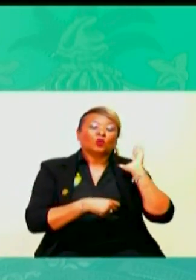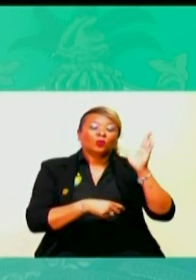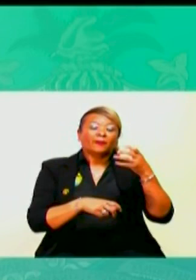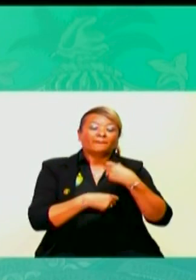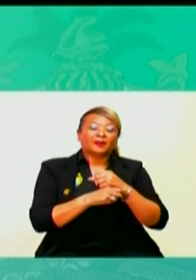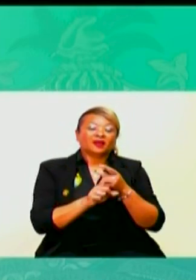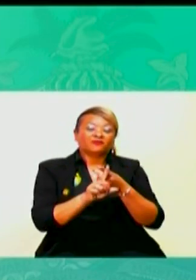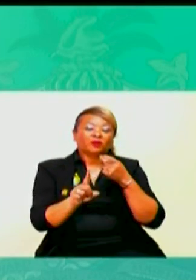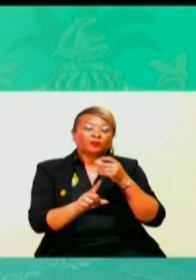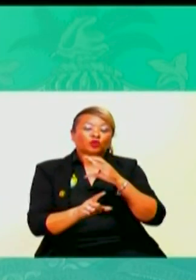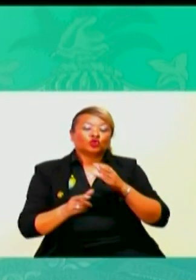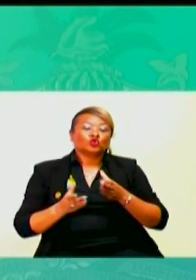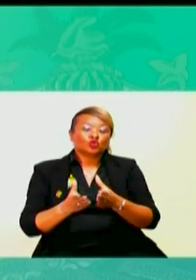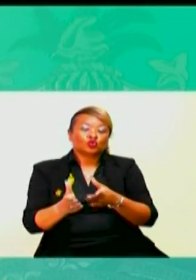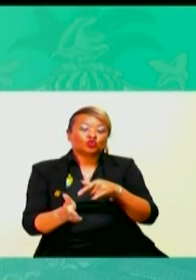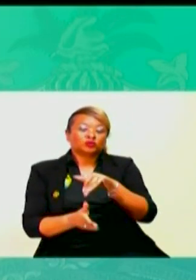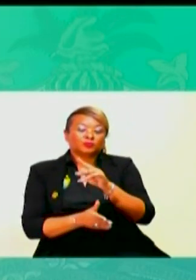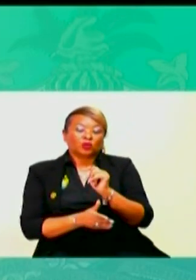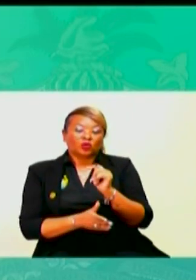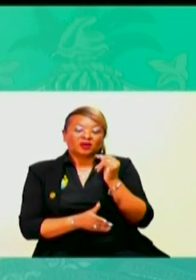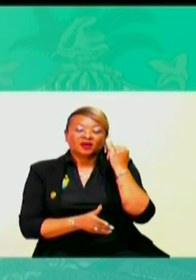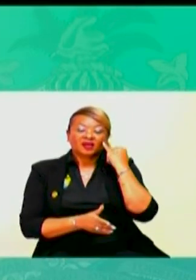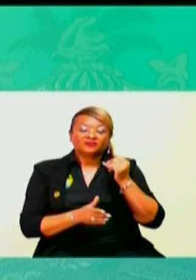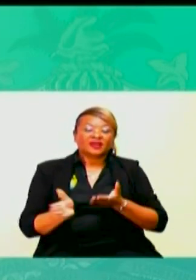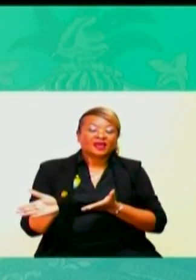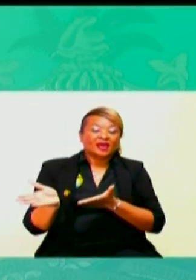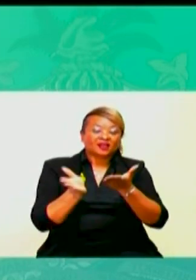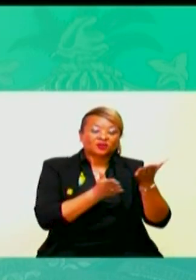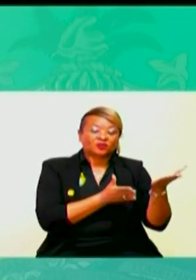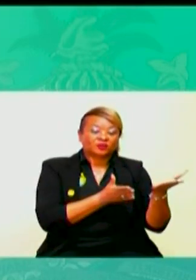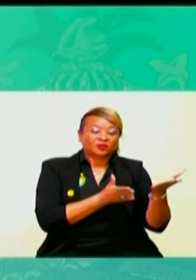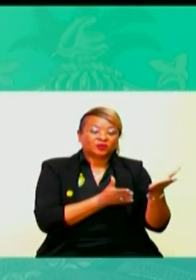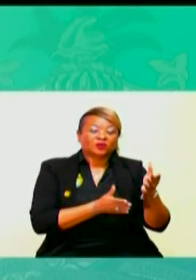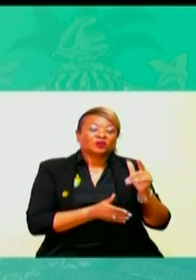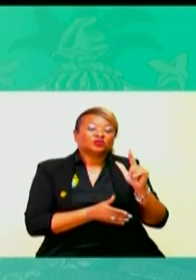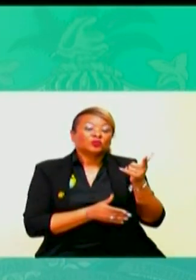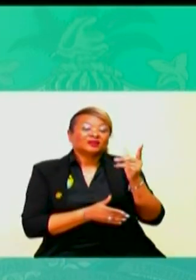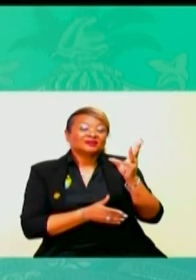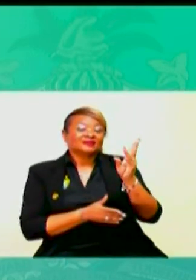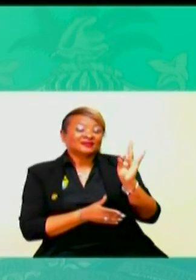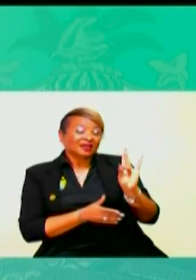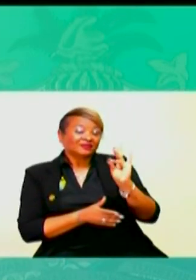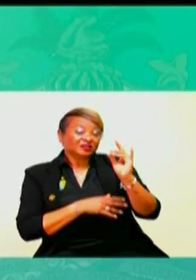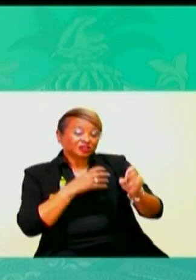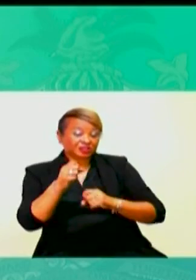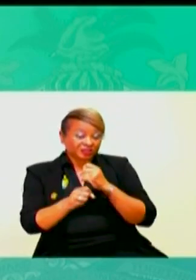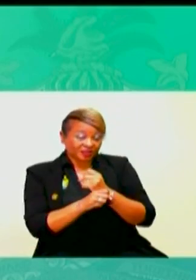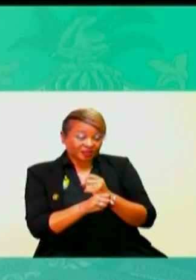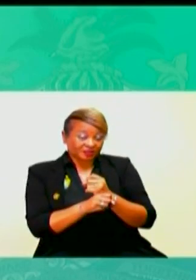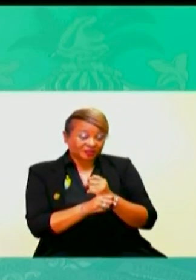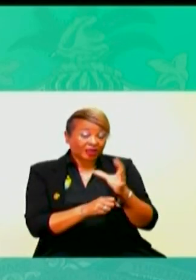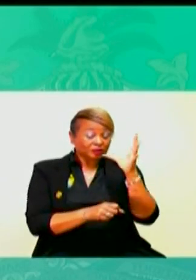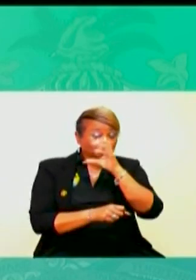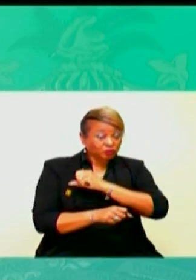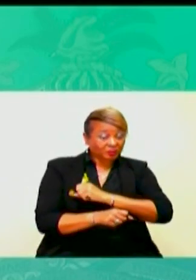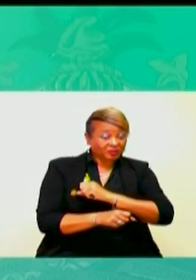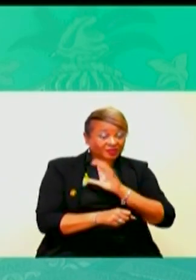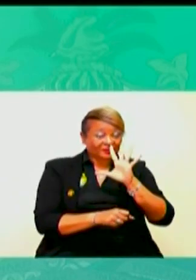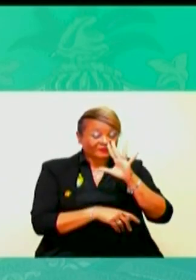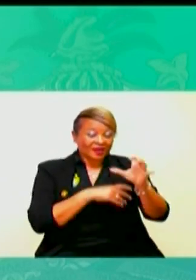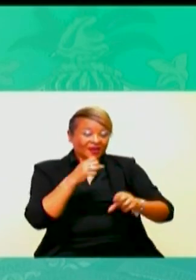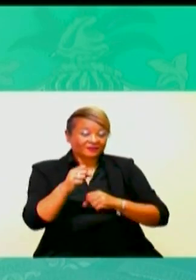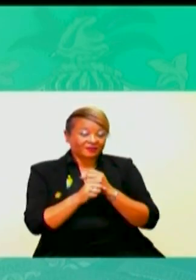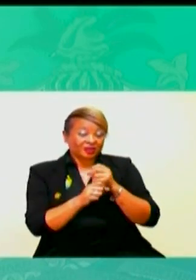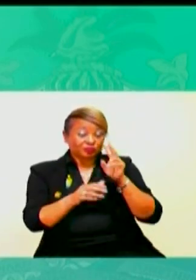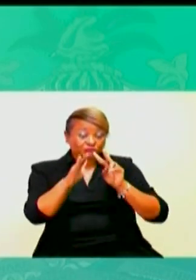cruise port that the FNM handed over to them over the 27-year period, assuming that the five-year projections